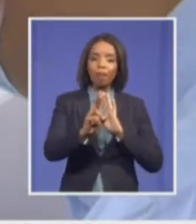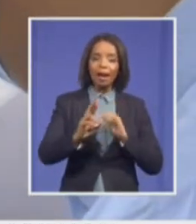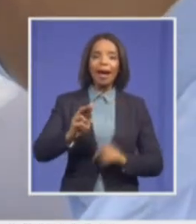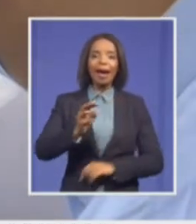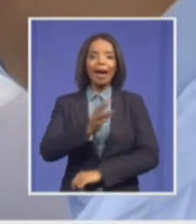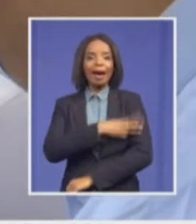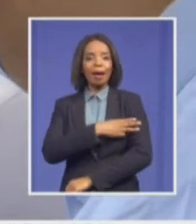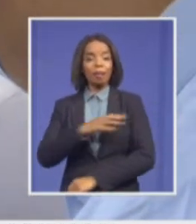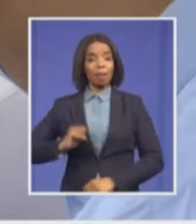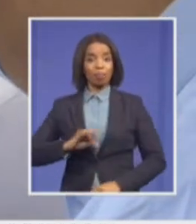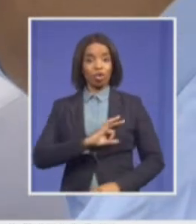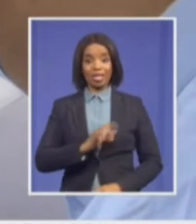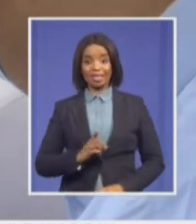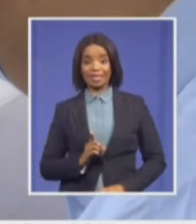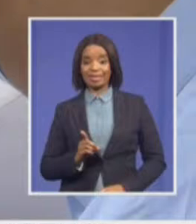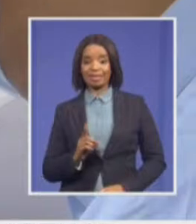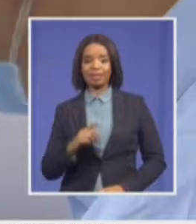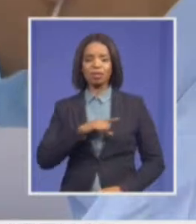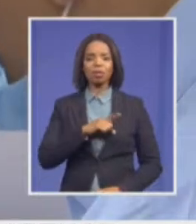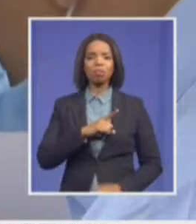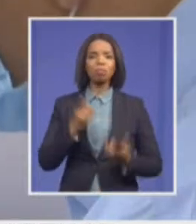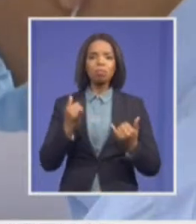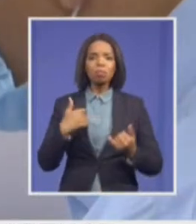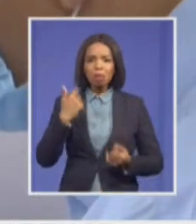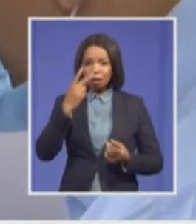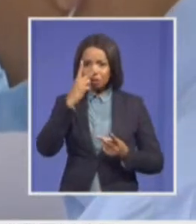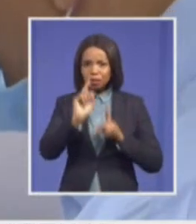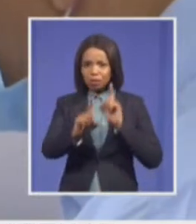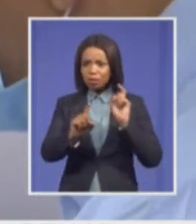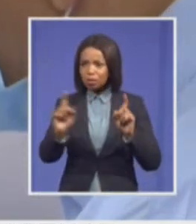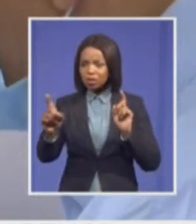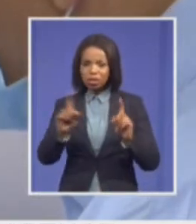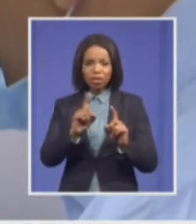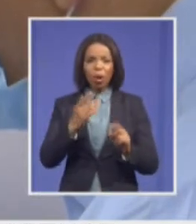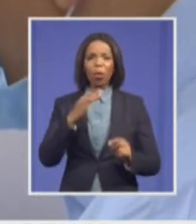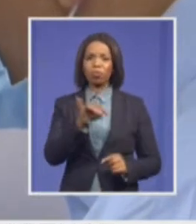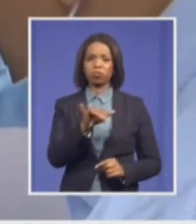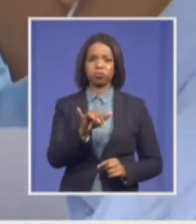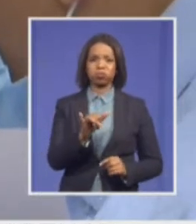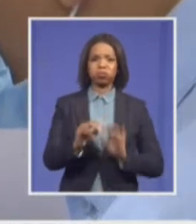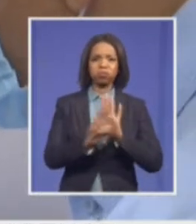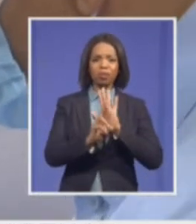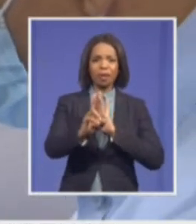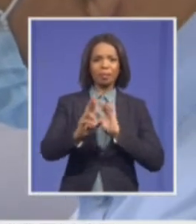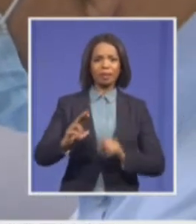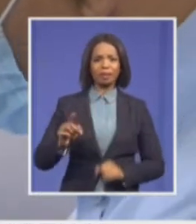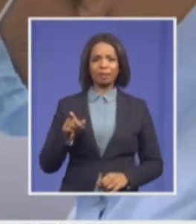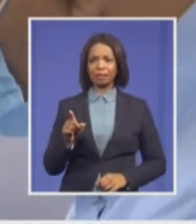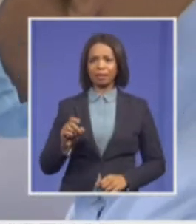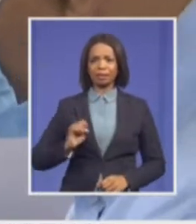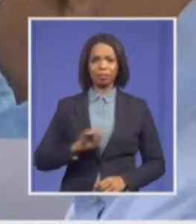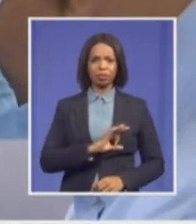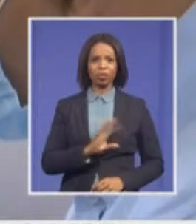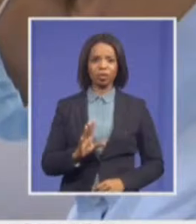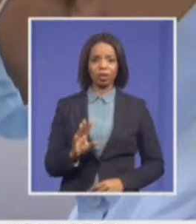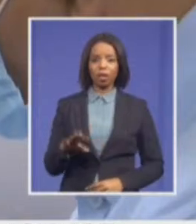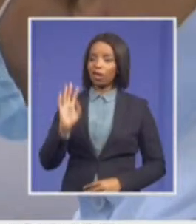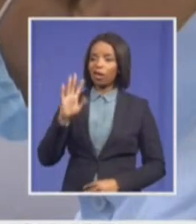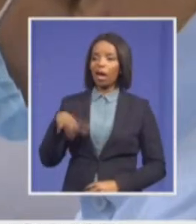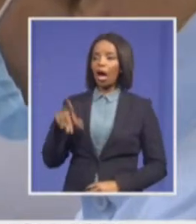I don't have a difficulty as long as it helps me to understand. That's fine. Yeah. Okay. You know, if you don't have a difficulty, I know it's